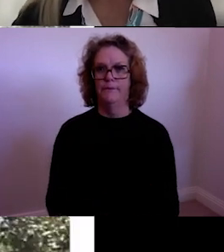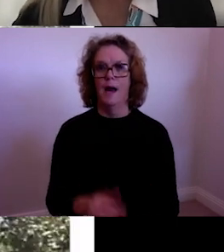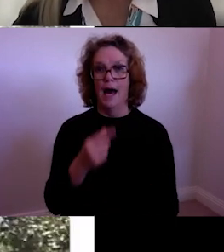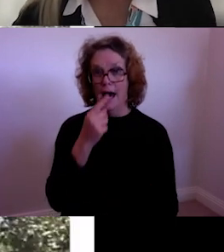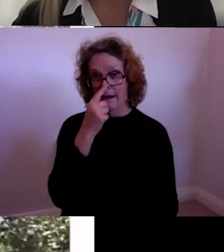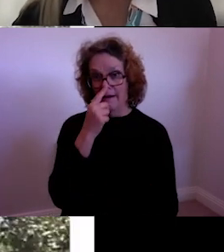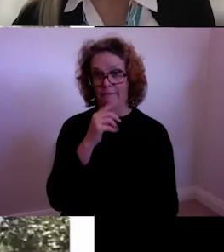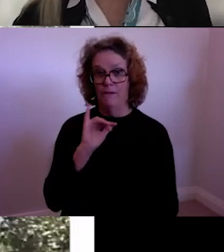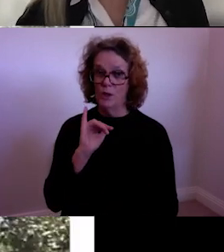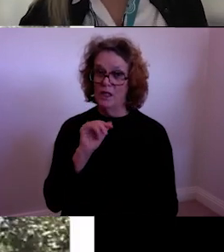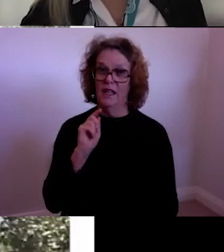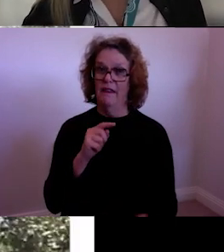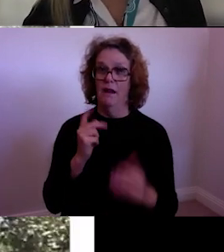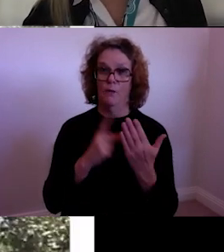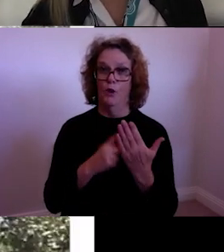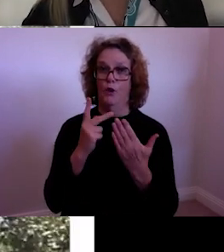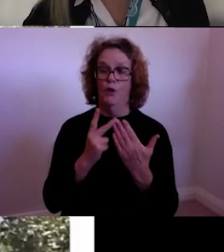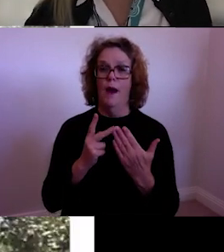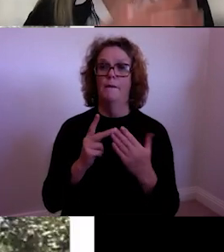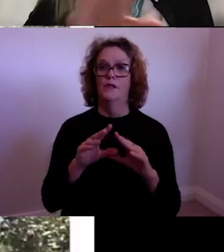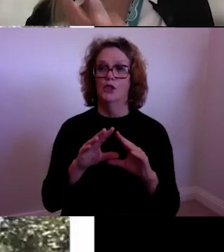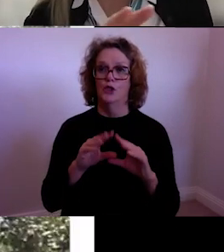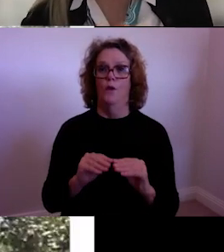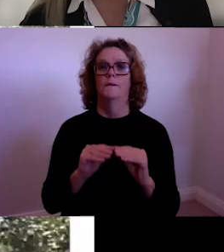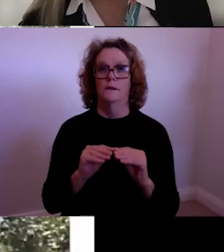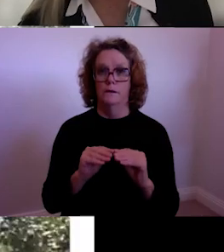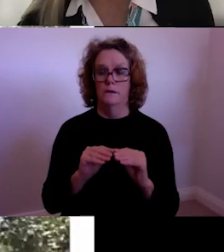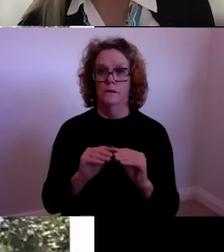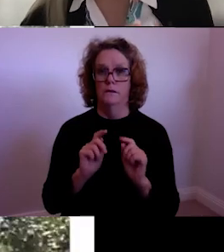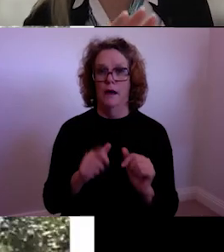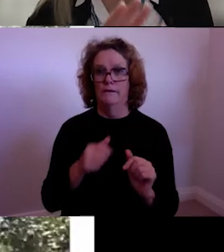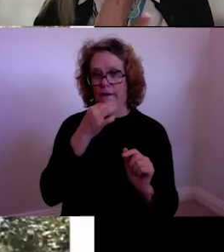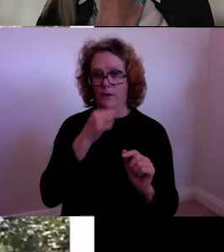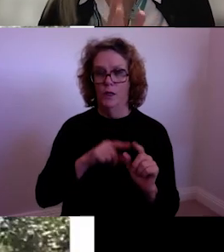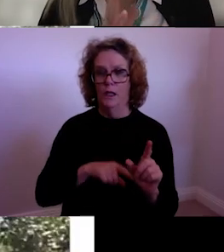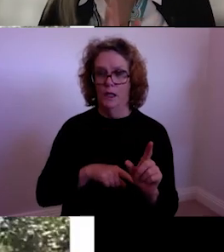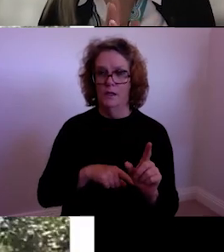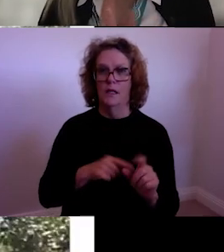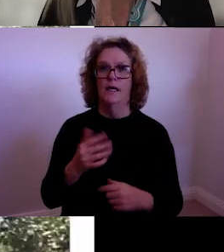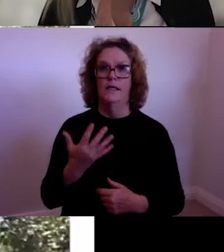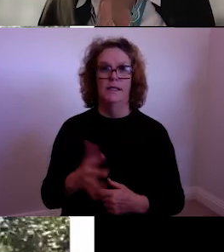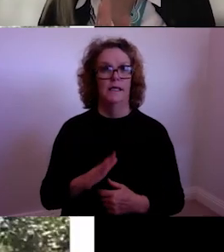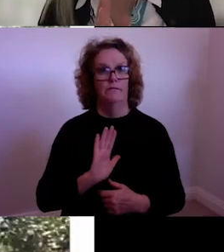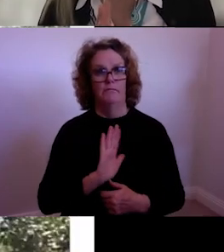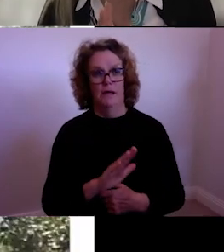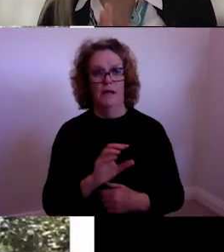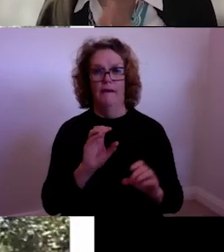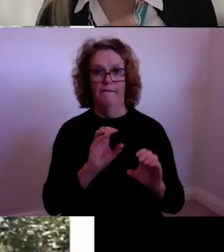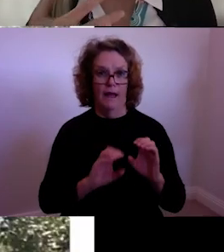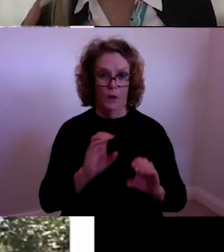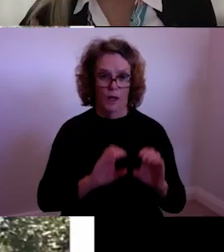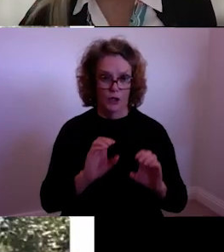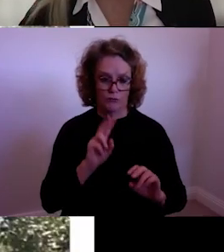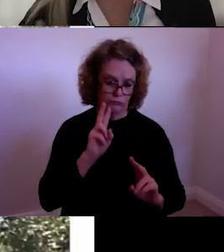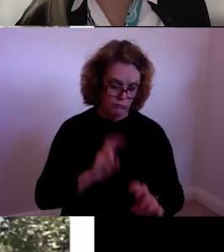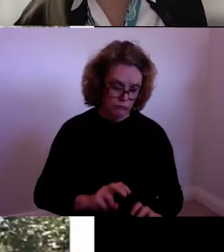Unfortunately, that program stopped after a few years. So they did their evaluation, and for whatever reason, the funding was not available